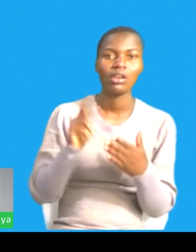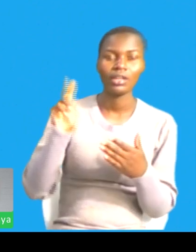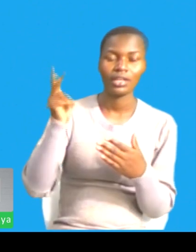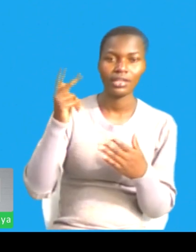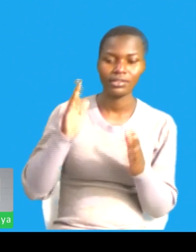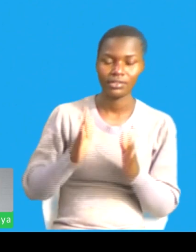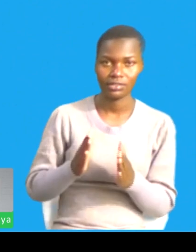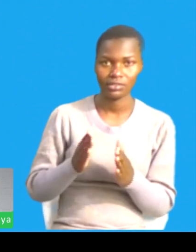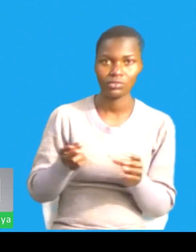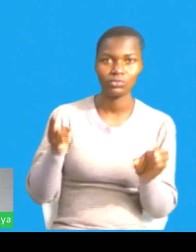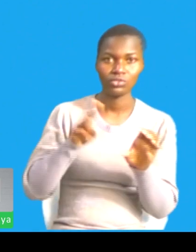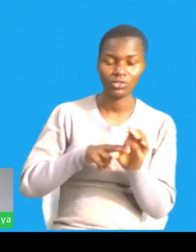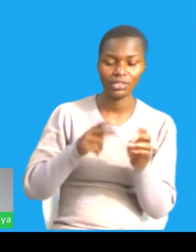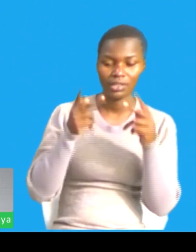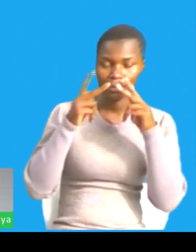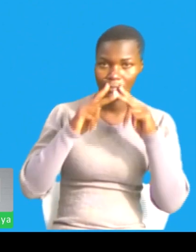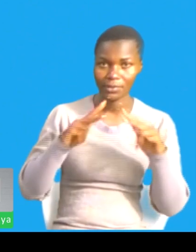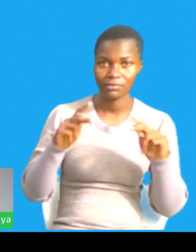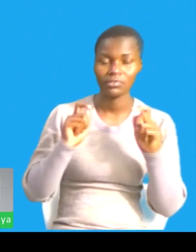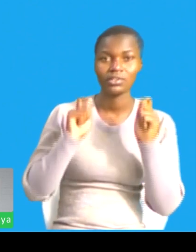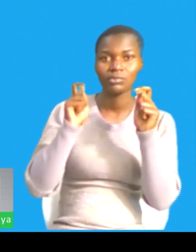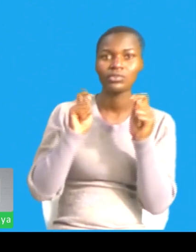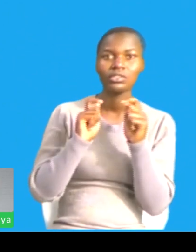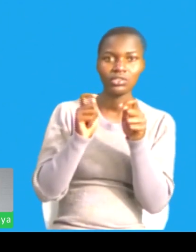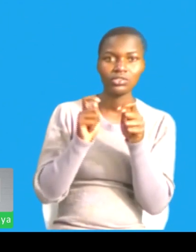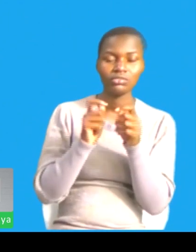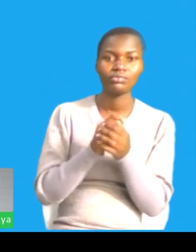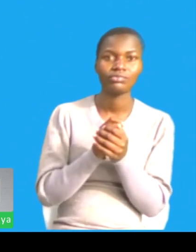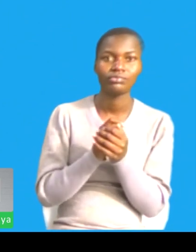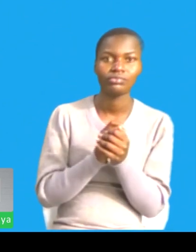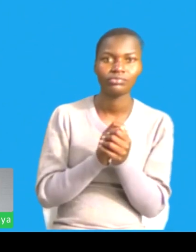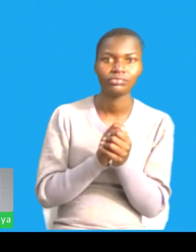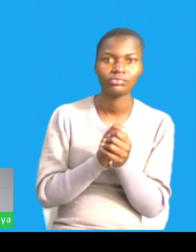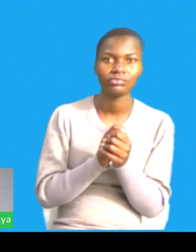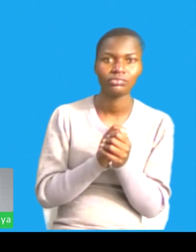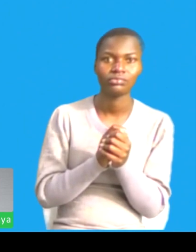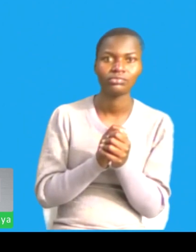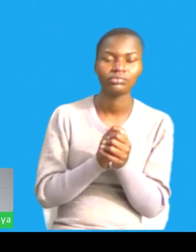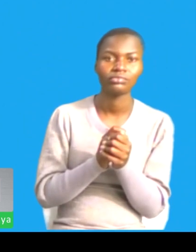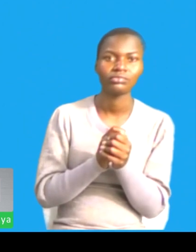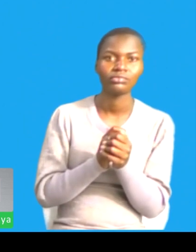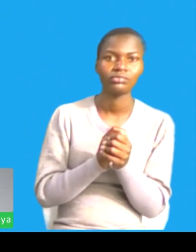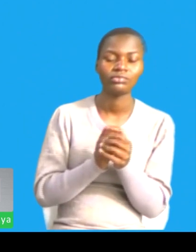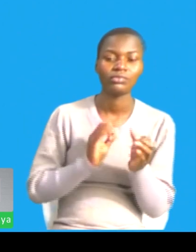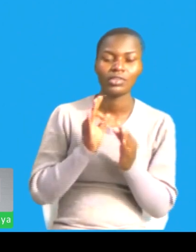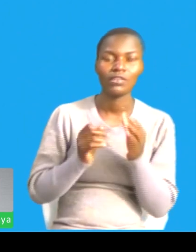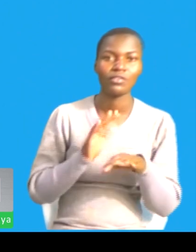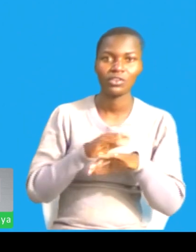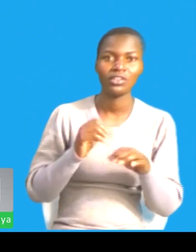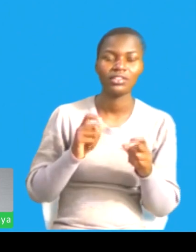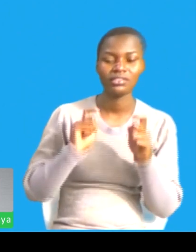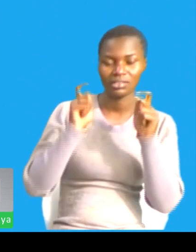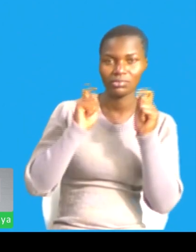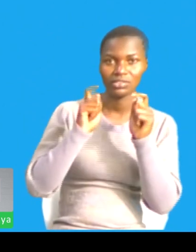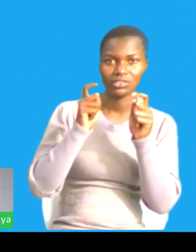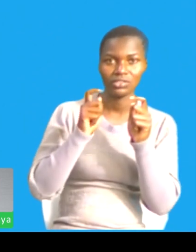in a peaceful demonstration. Let's not call it demonstration anymore. Acha tuite procession. Kwa sababu kita demonstration, yes, inakuwa ni